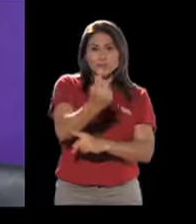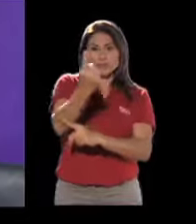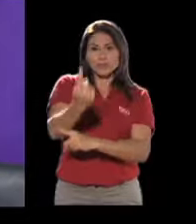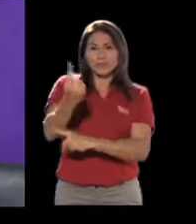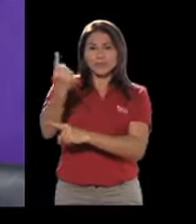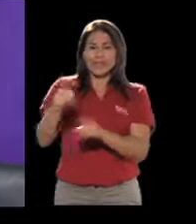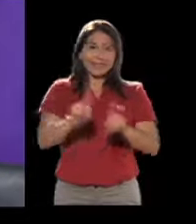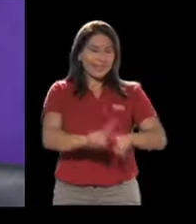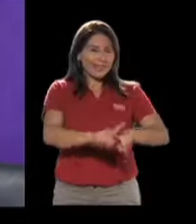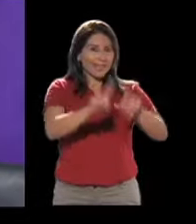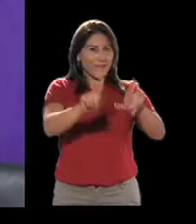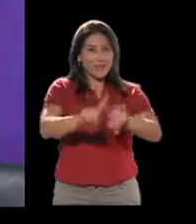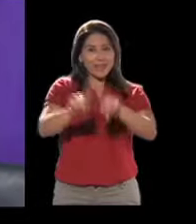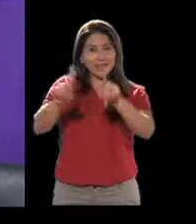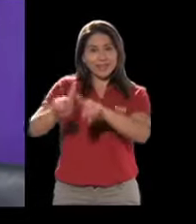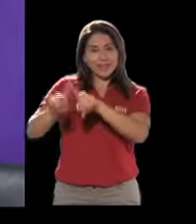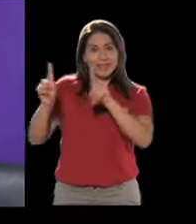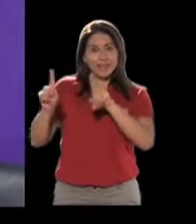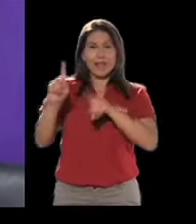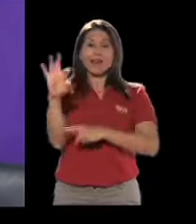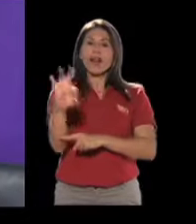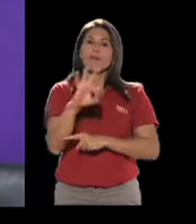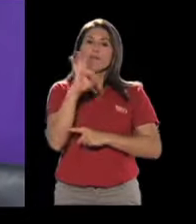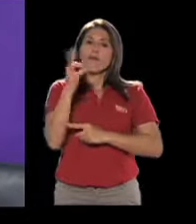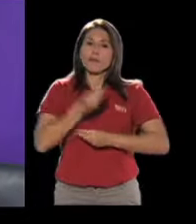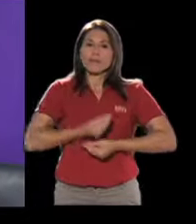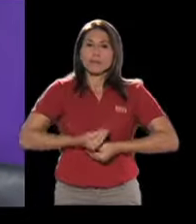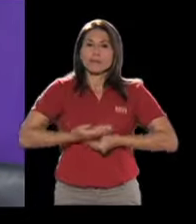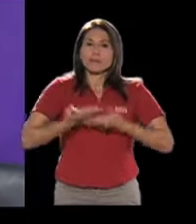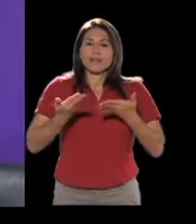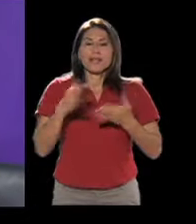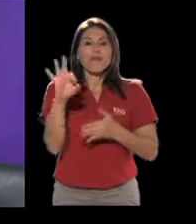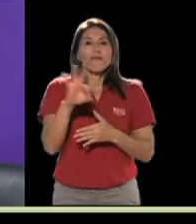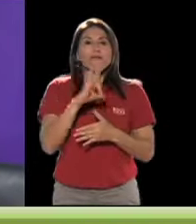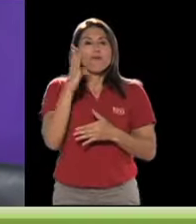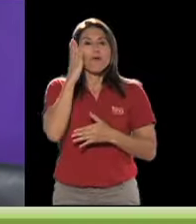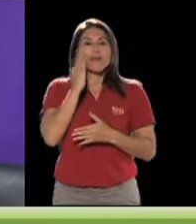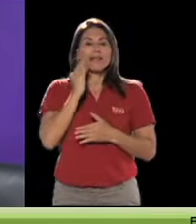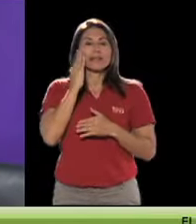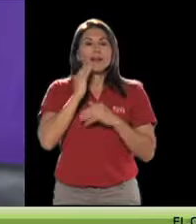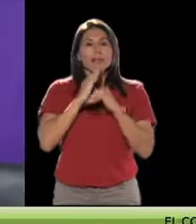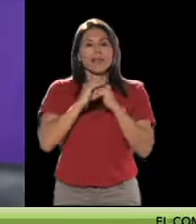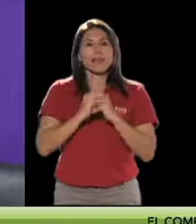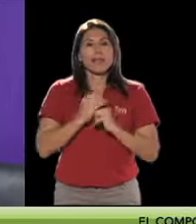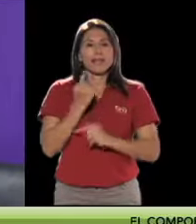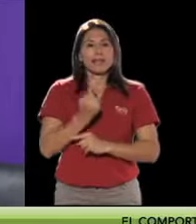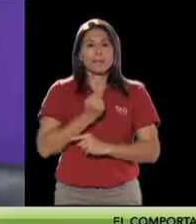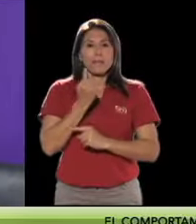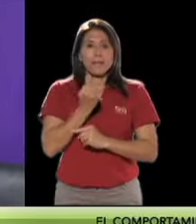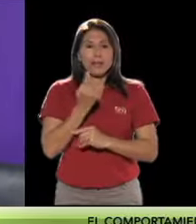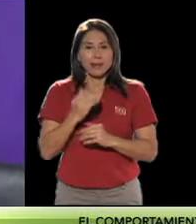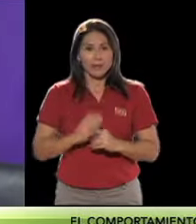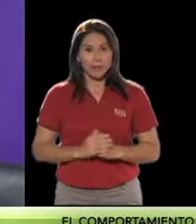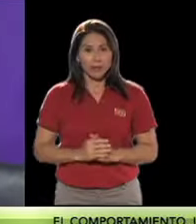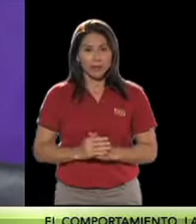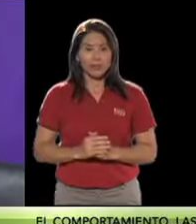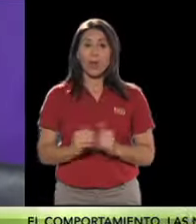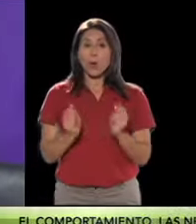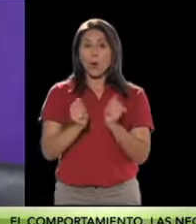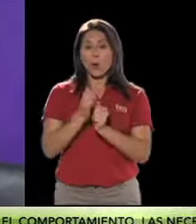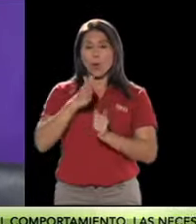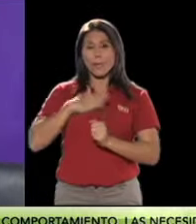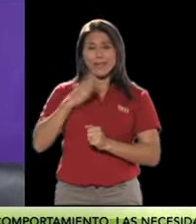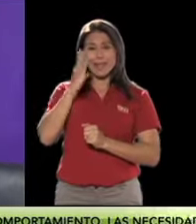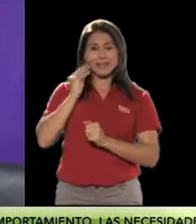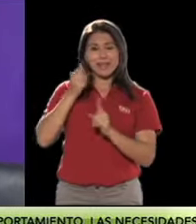que themselves se and the way that expresan, they experience en la autism. forma en que experimentan el autismo. And with my experience growing up Y with a con mi